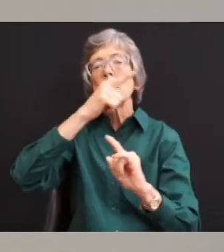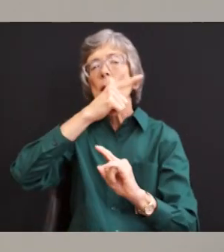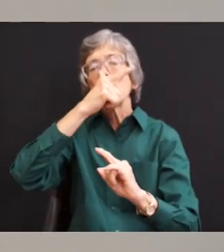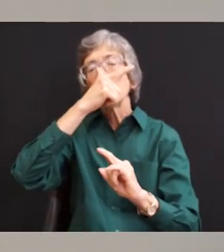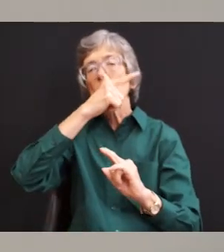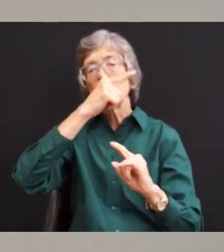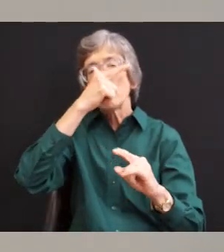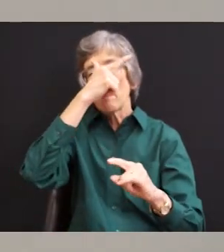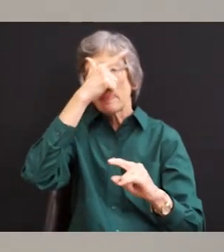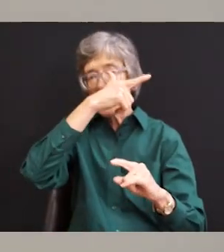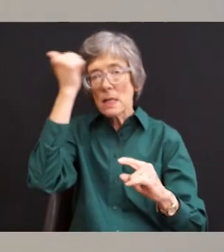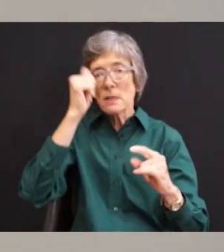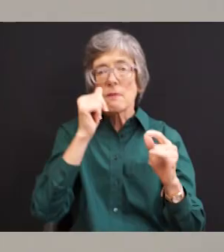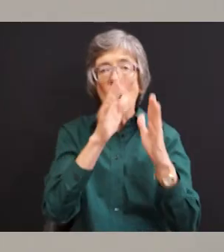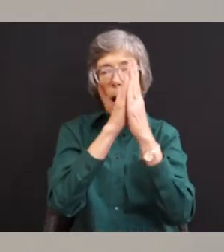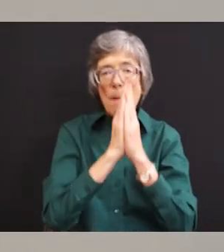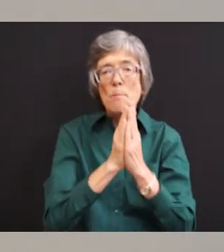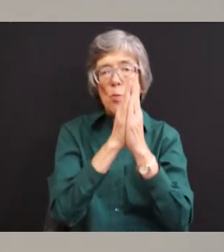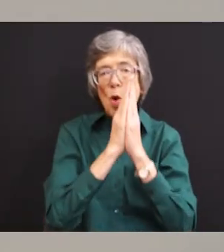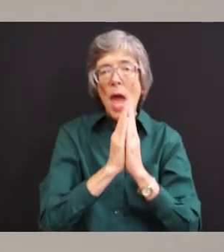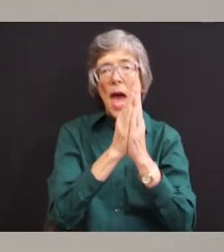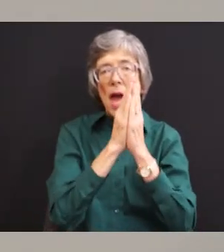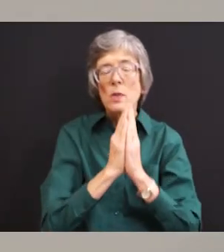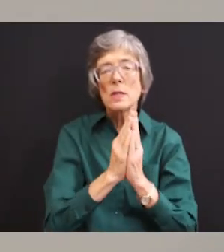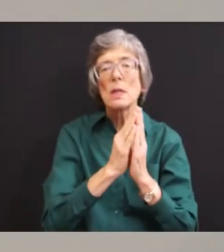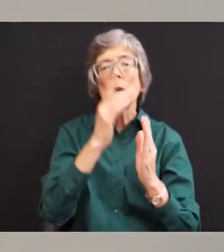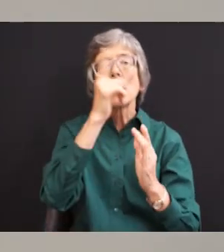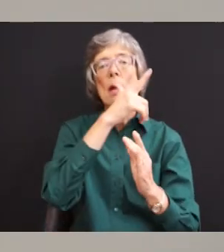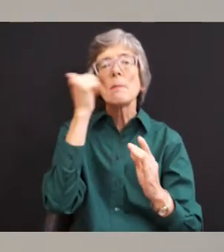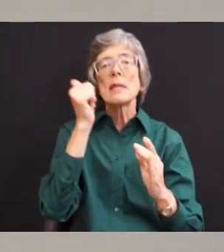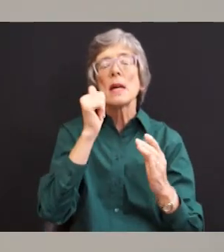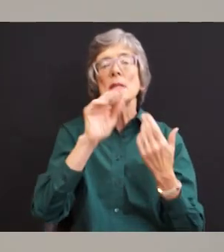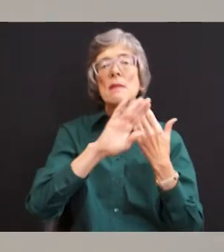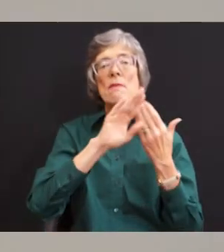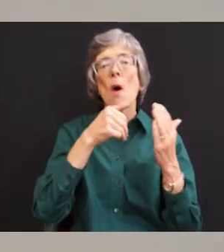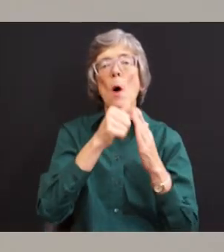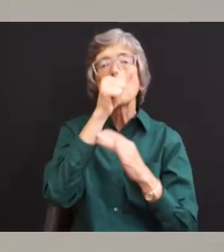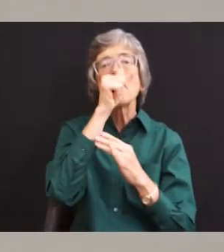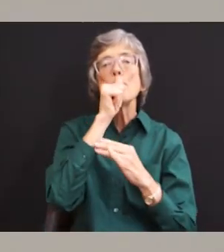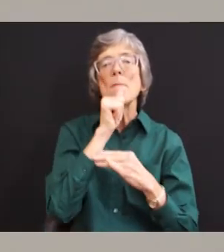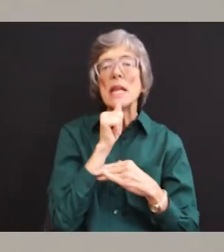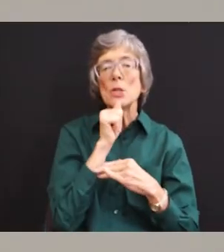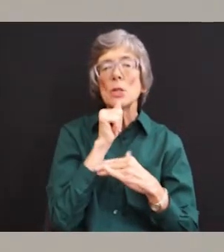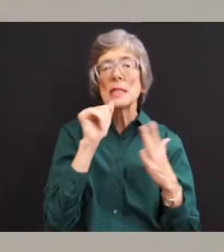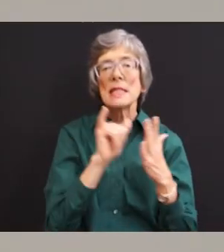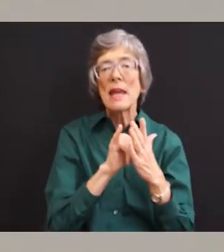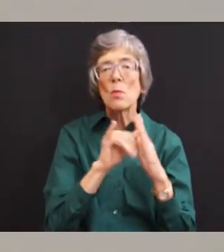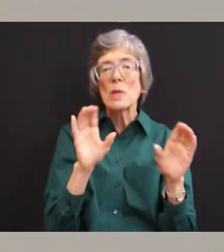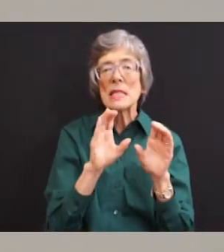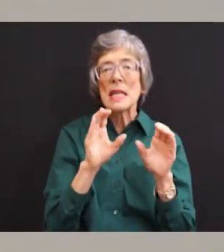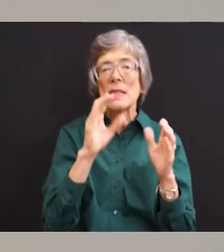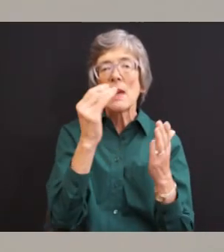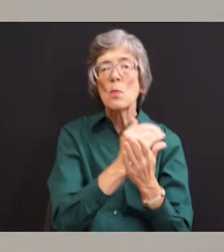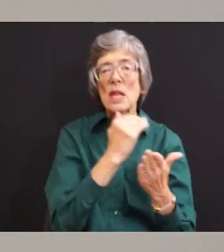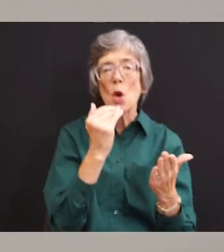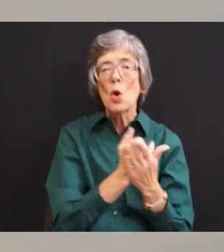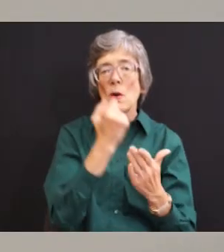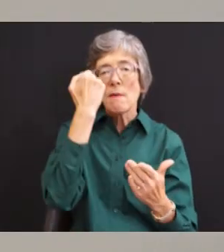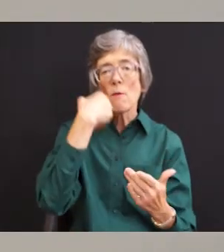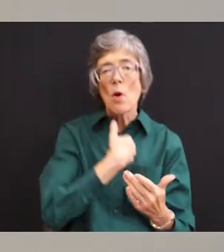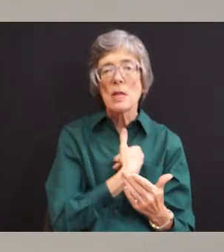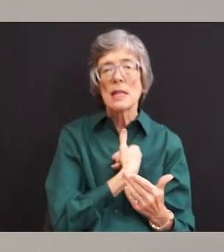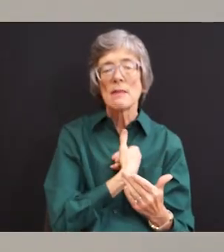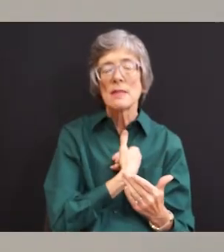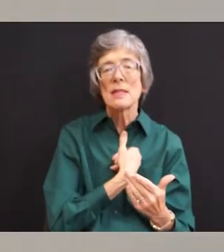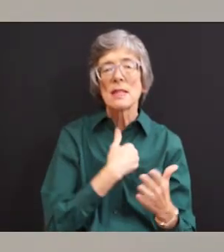prayer tokens that we've stored up, because of all the patience tokens that we've earned for ourselves. And I think that